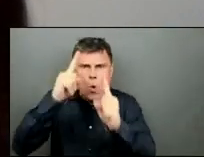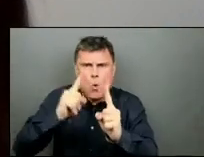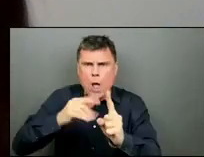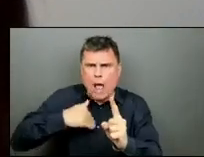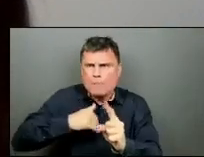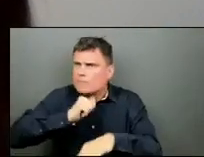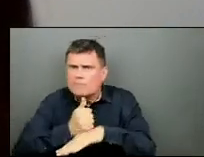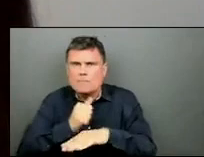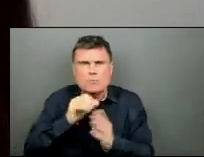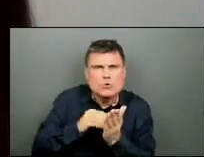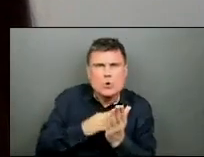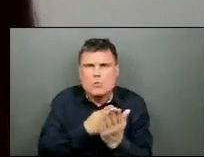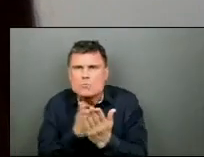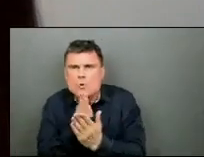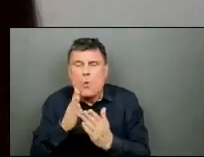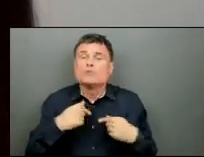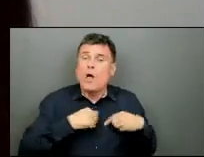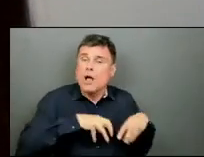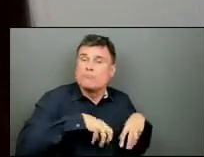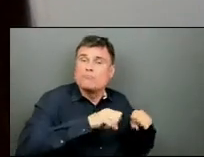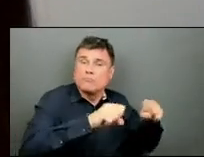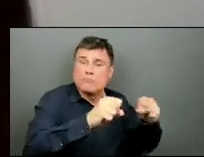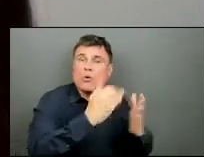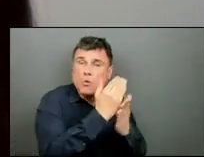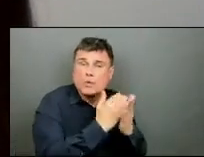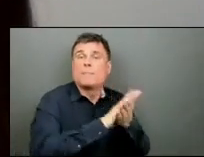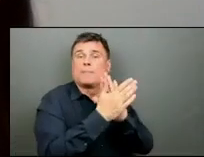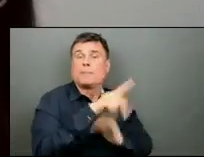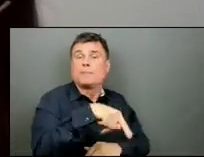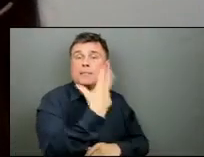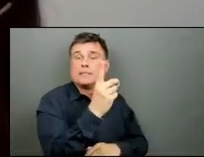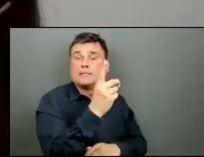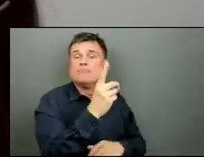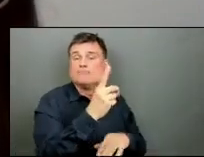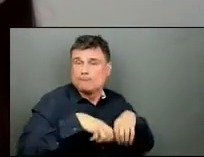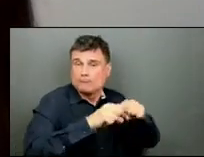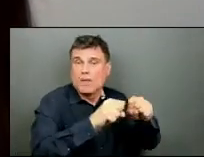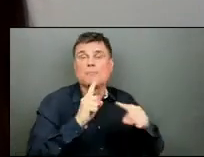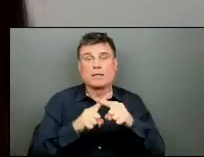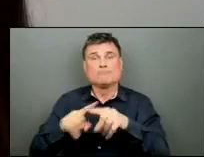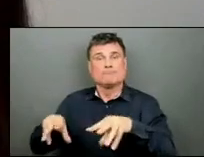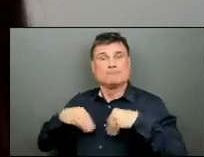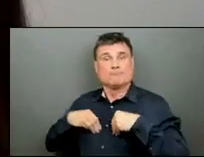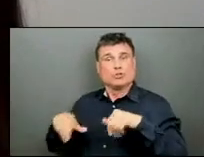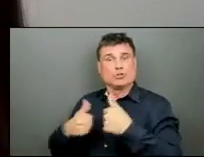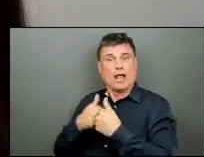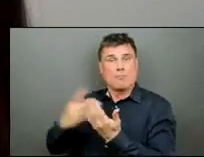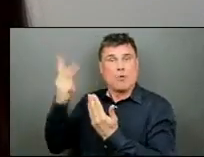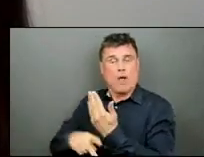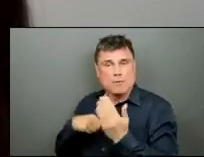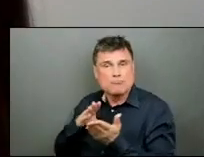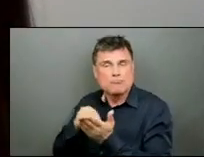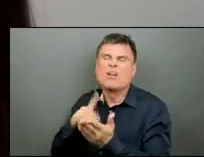professional development courses, and take on interesting and challenging projects. I was so impressed with how well the YEP program was run, especially